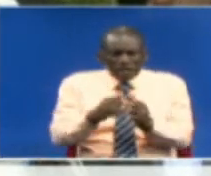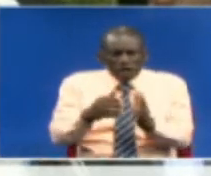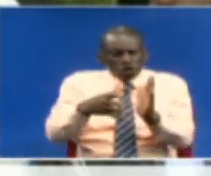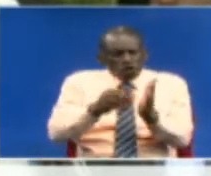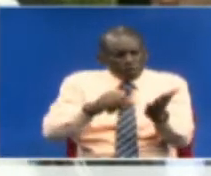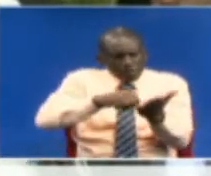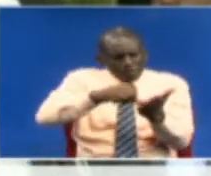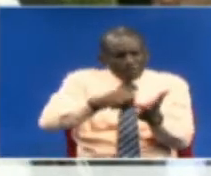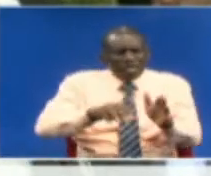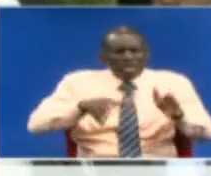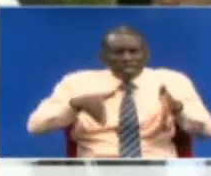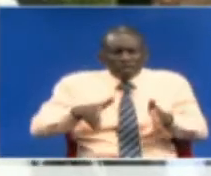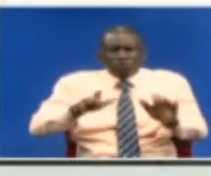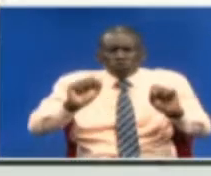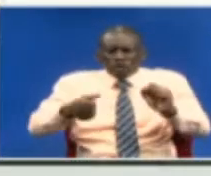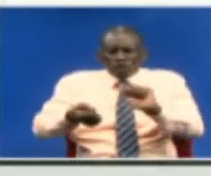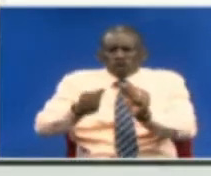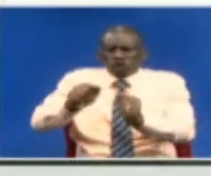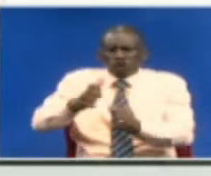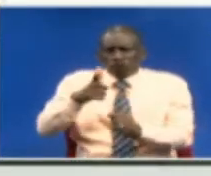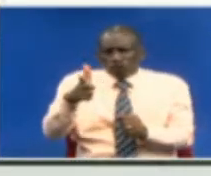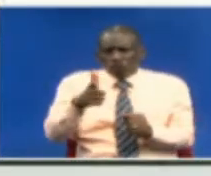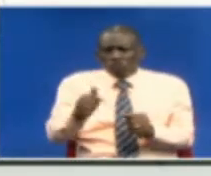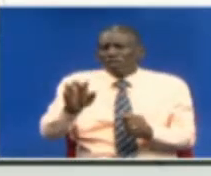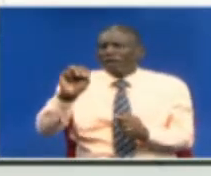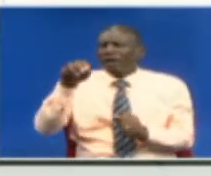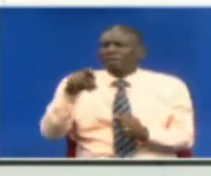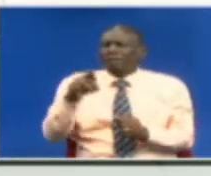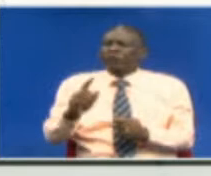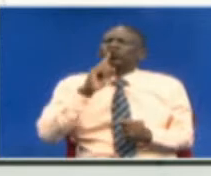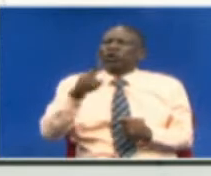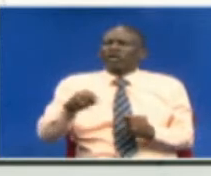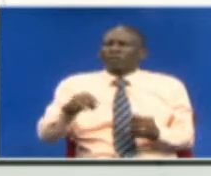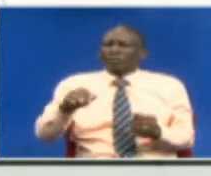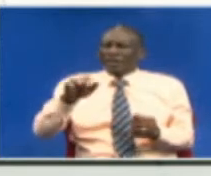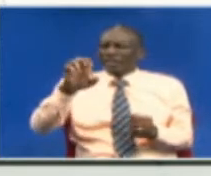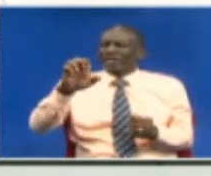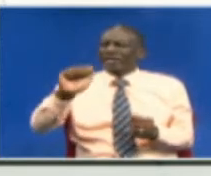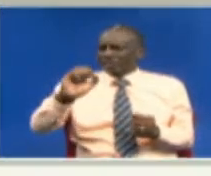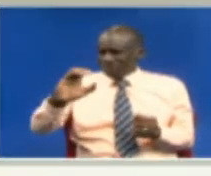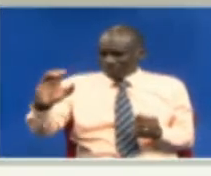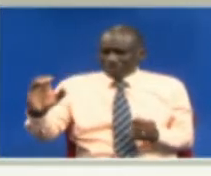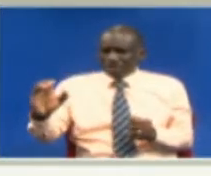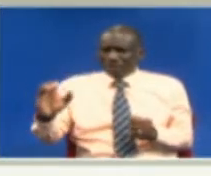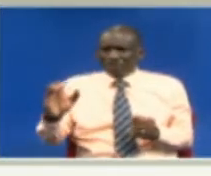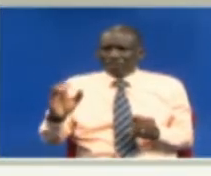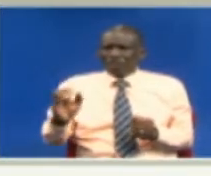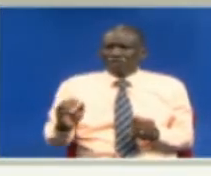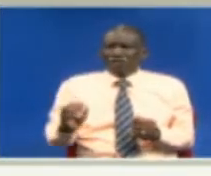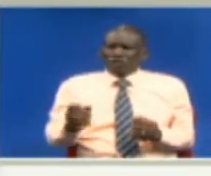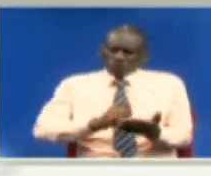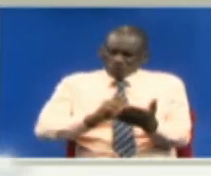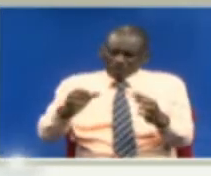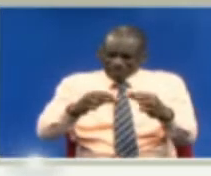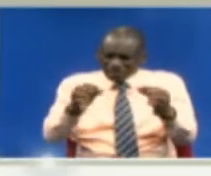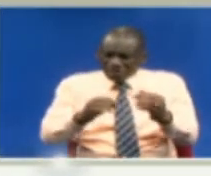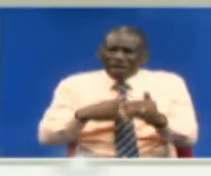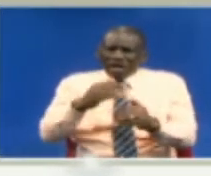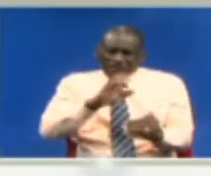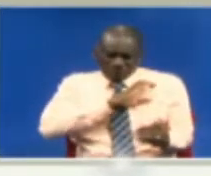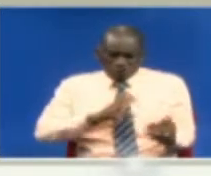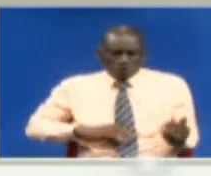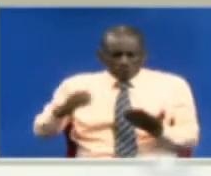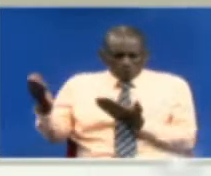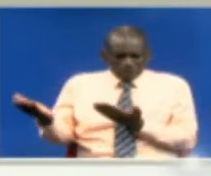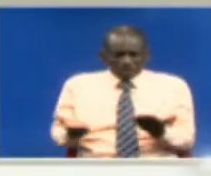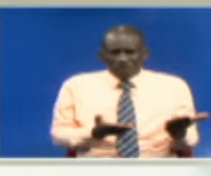way you can play around with a video clip? The MP was summoned by the Ethics and Anti-Corruption Commission to write a statement after the commission's receipt